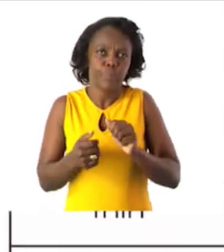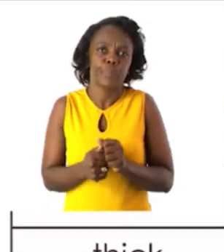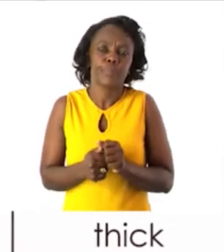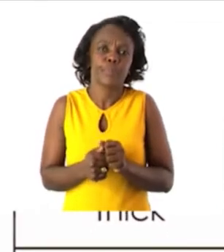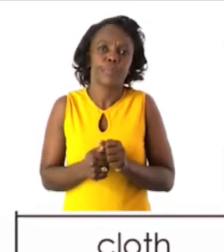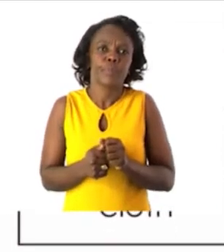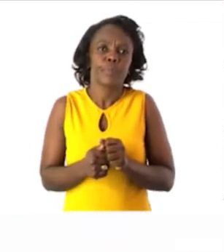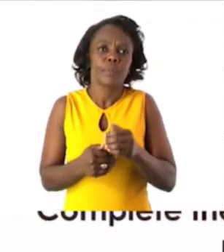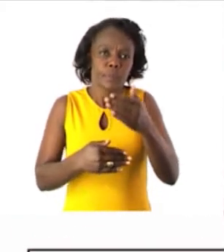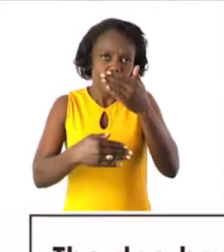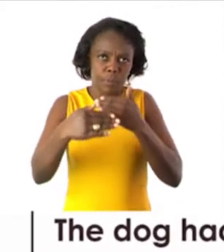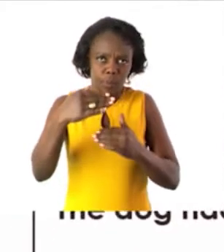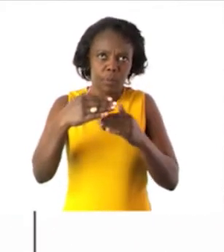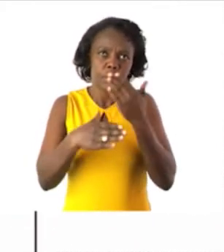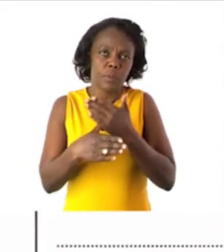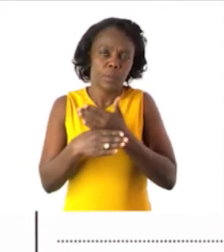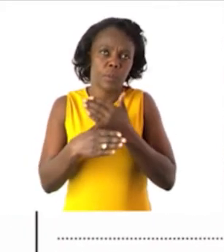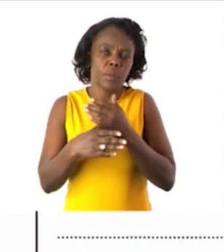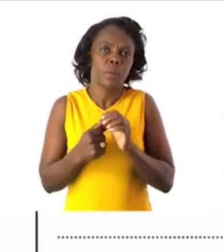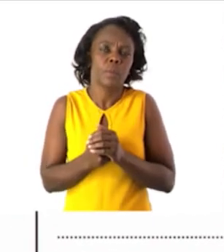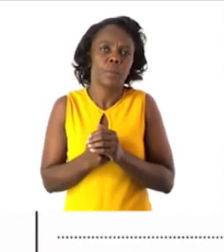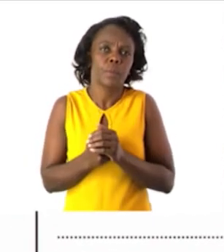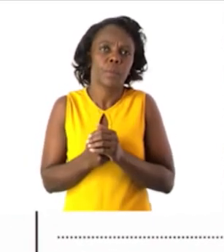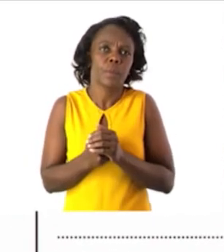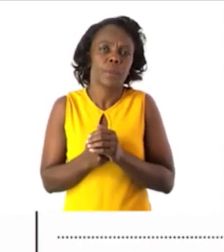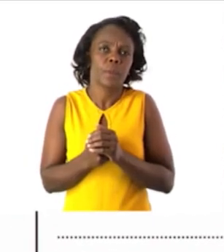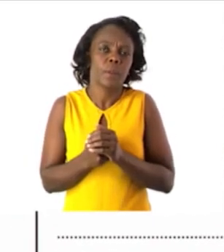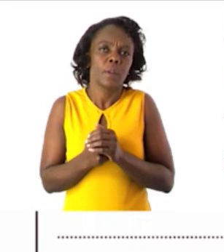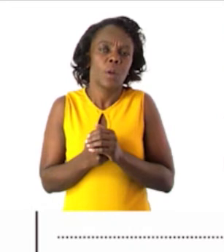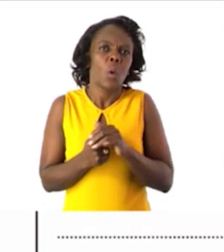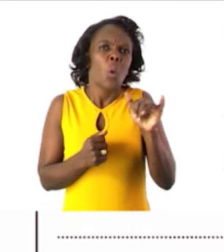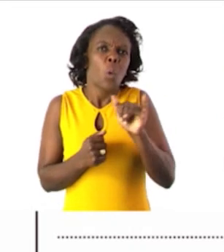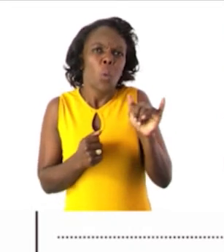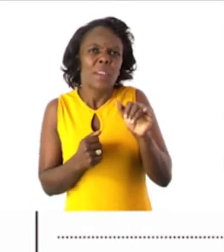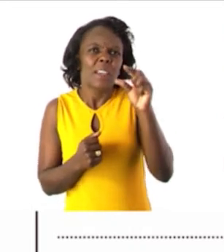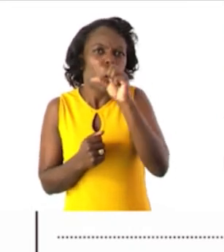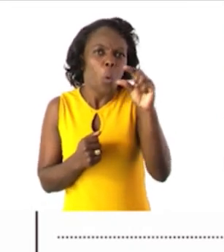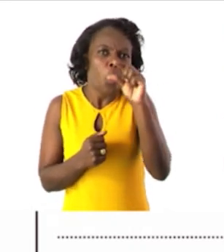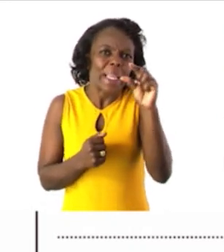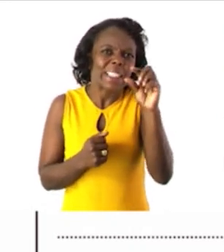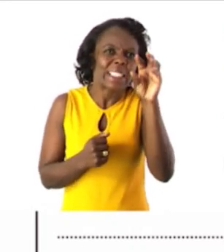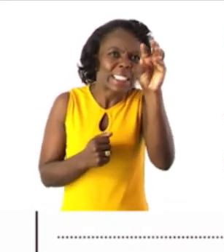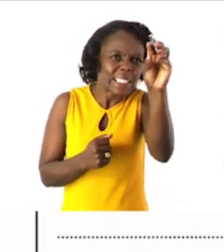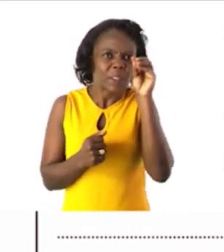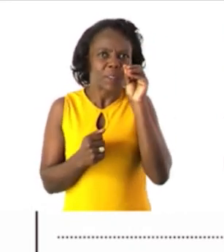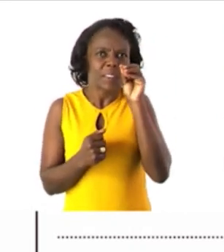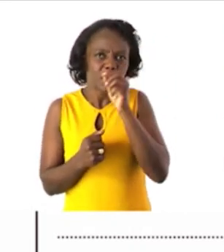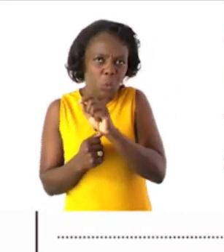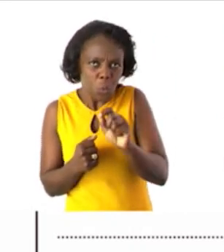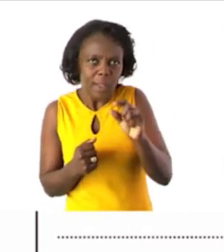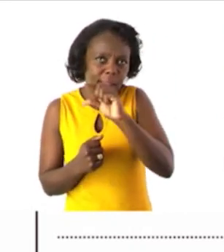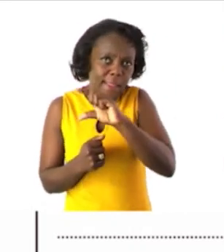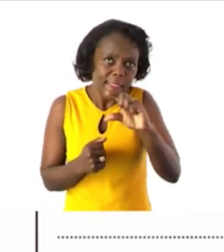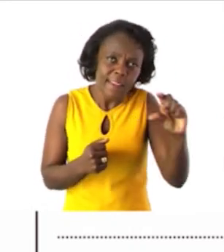our exercise and see which word best fits in the sentence to make it correct. Now